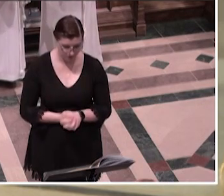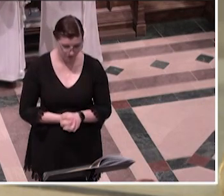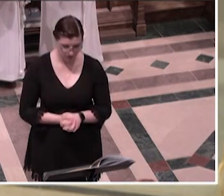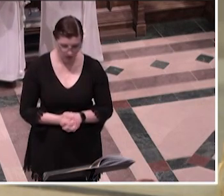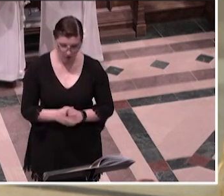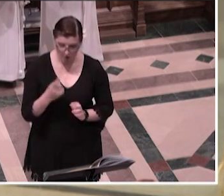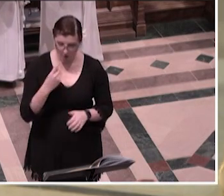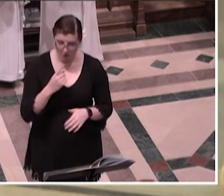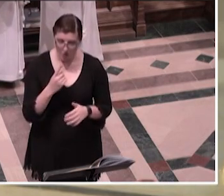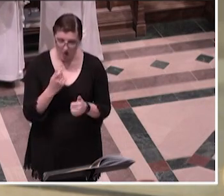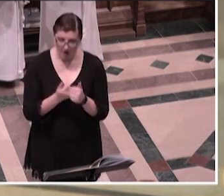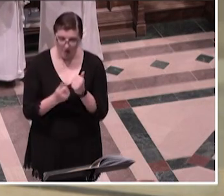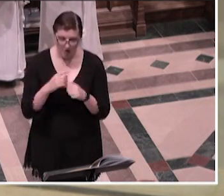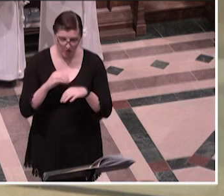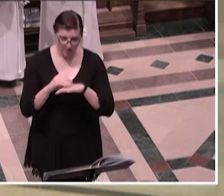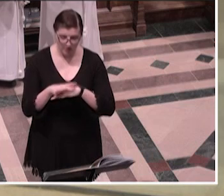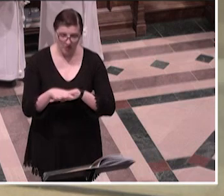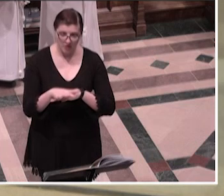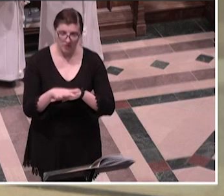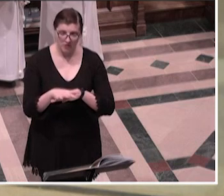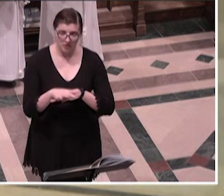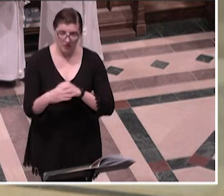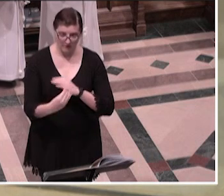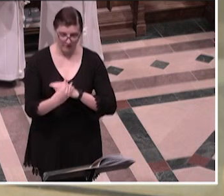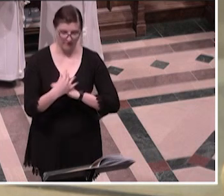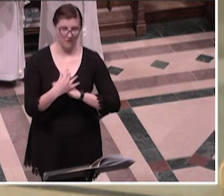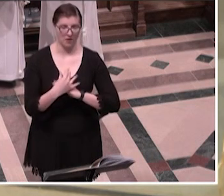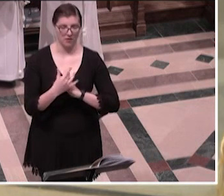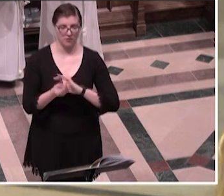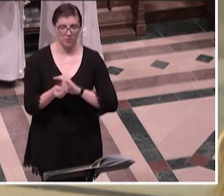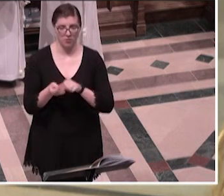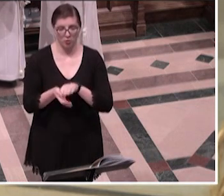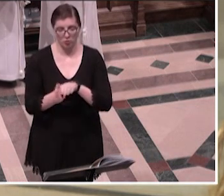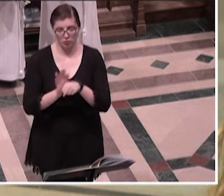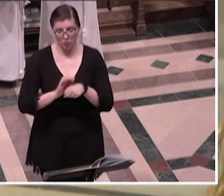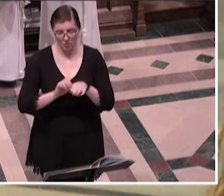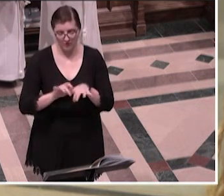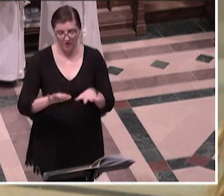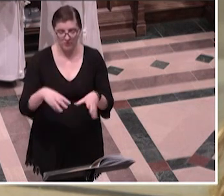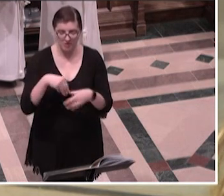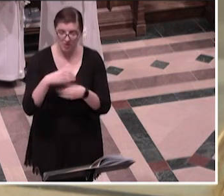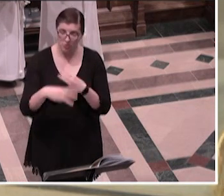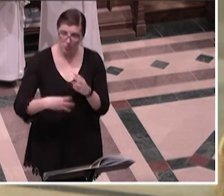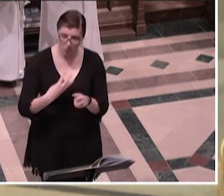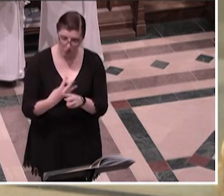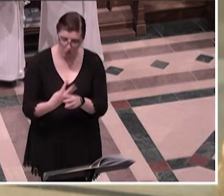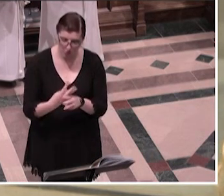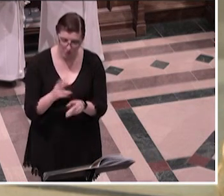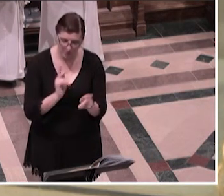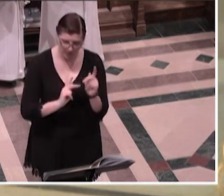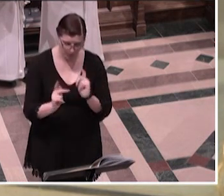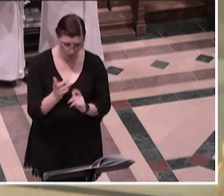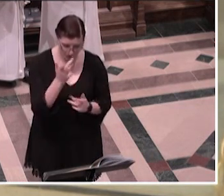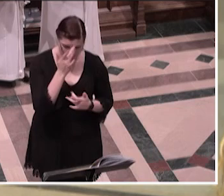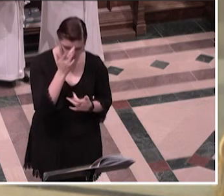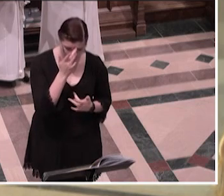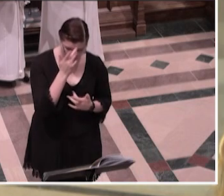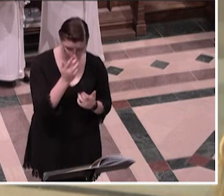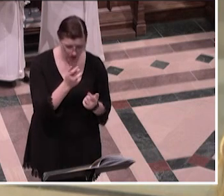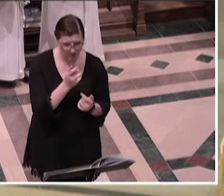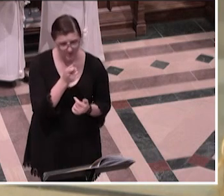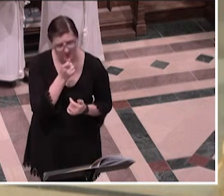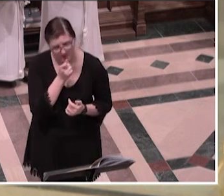For all affected by the coronavirus around the world, for those who are sick and suffering, that